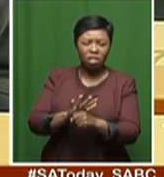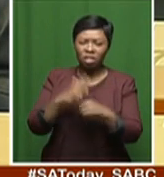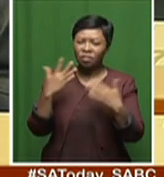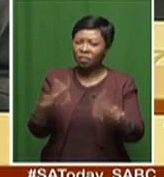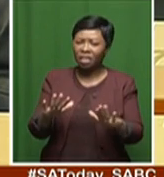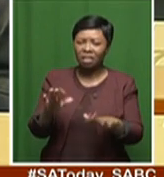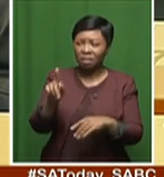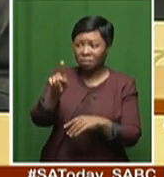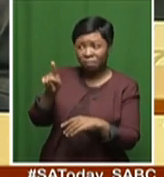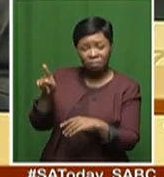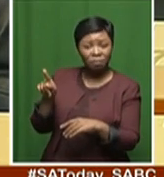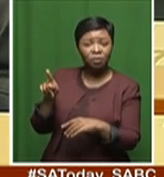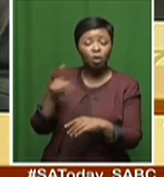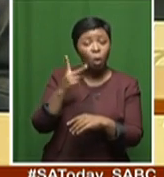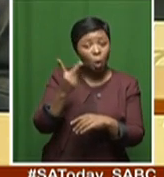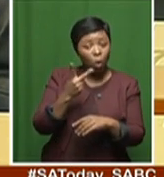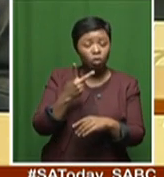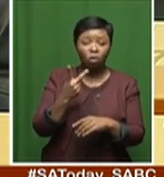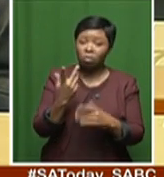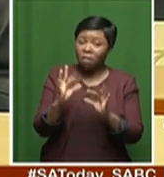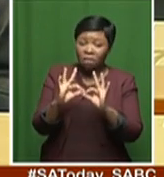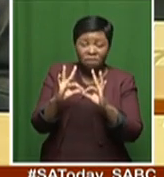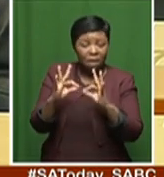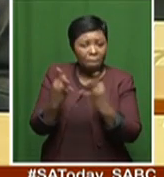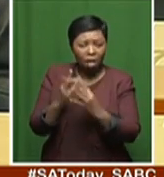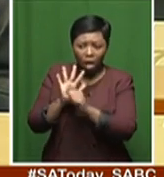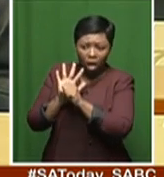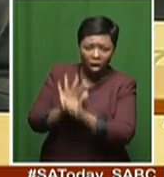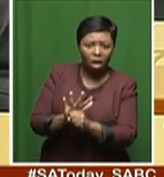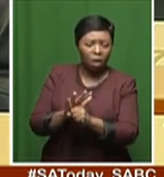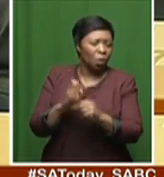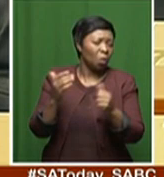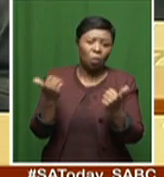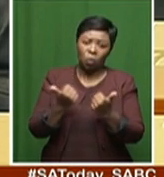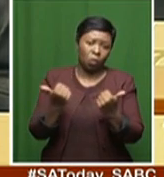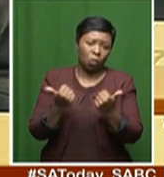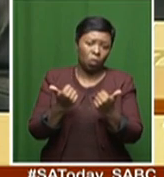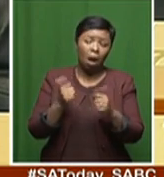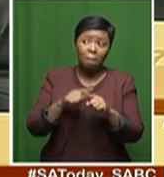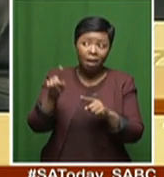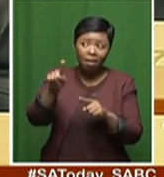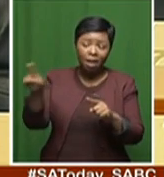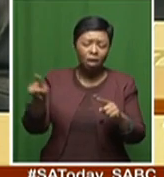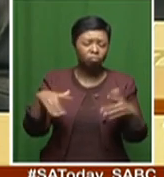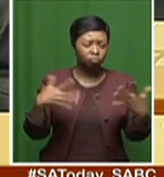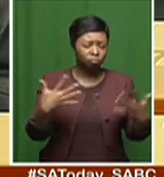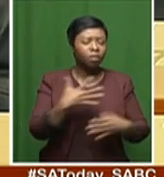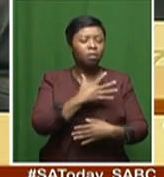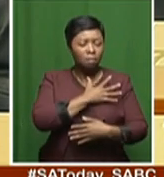has affected their own households. They have been brave men and women of our